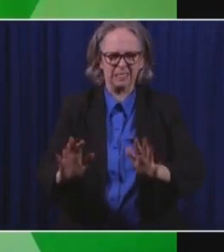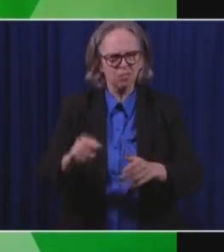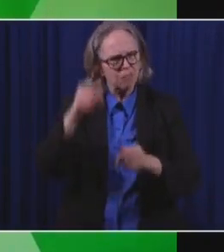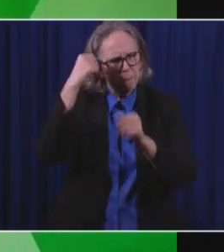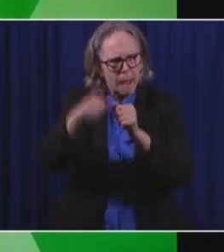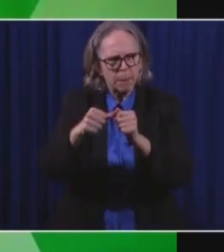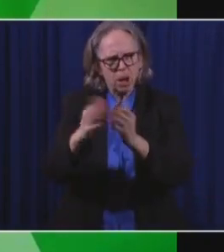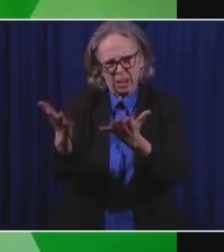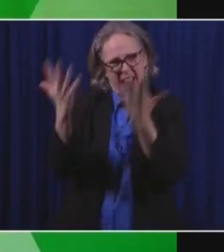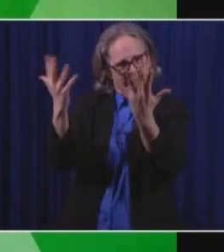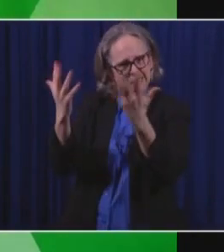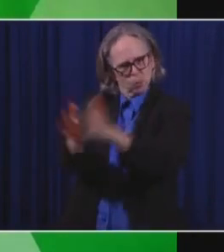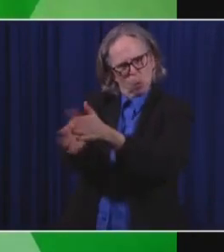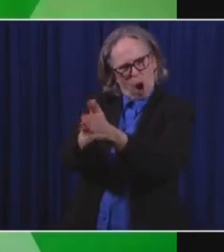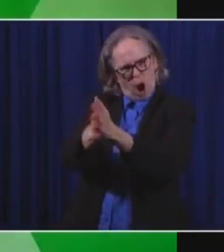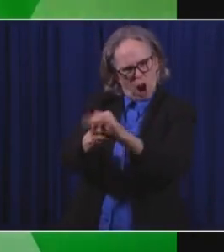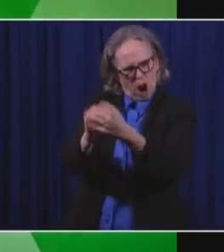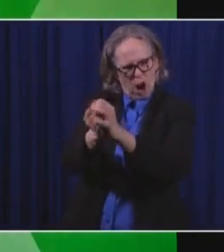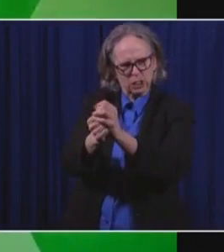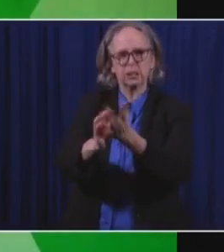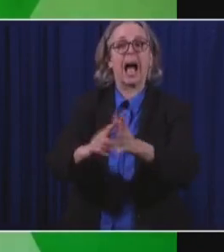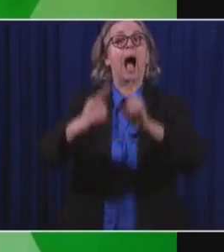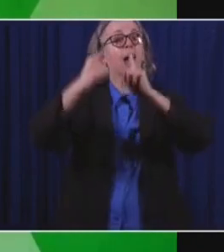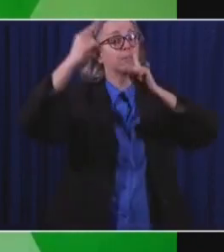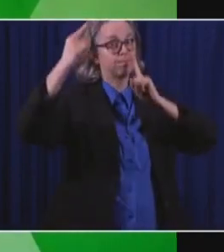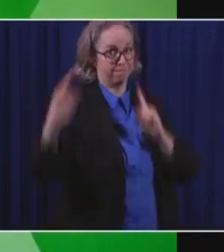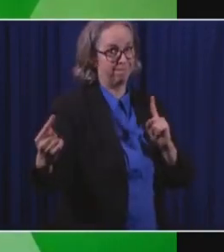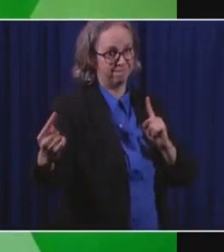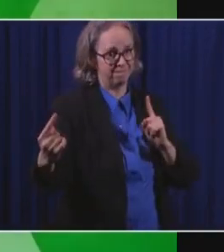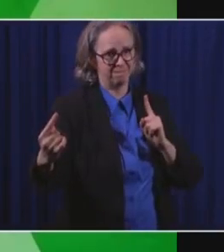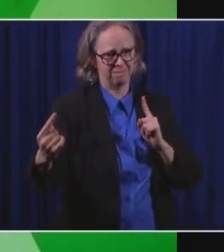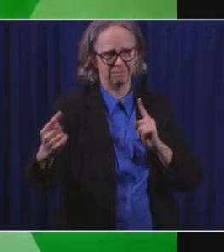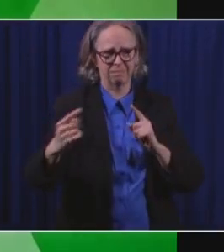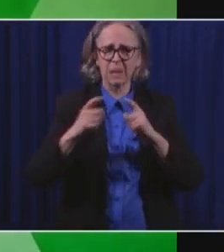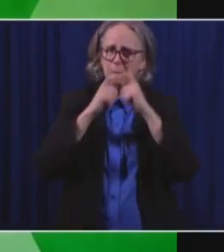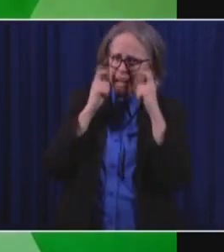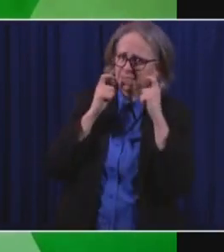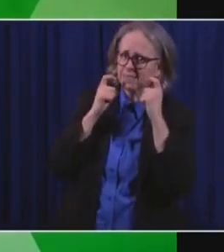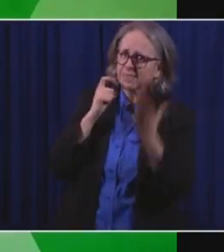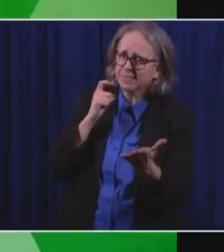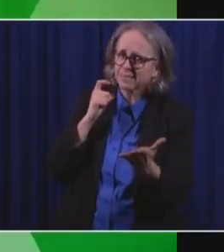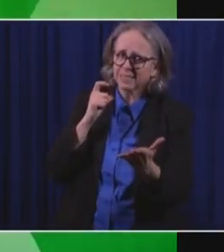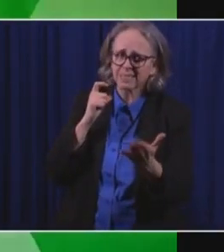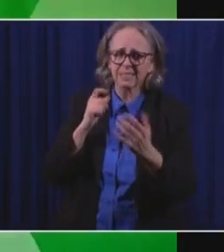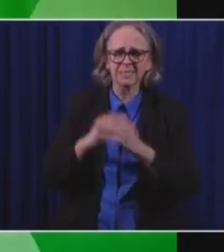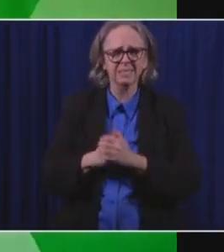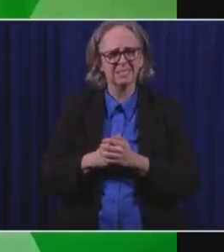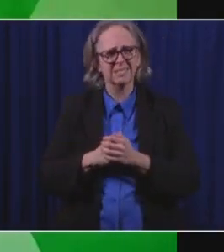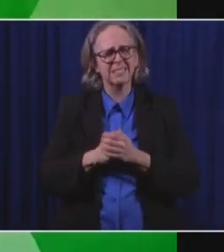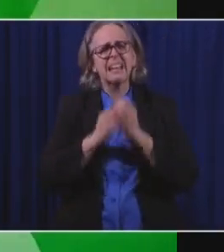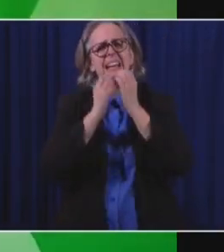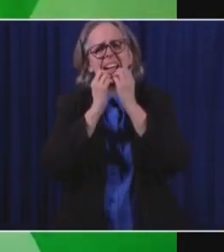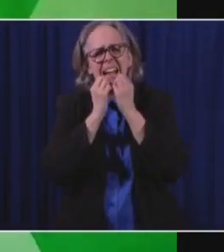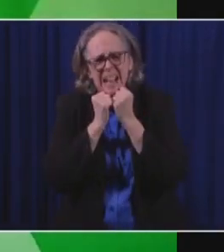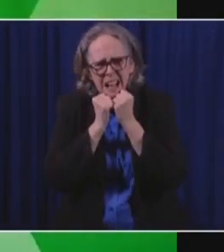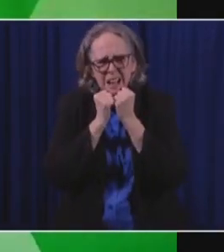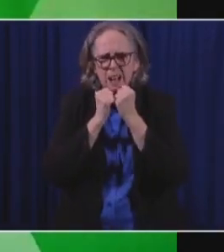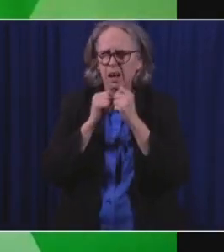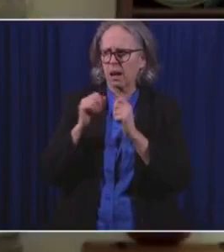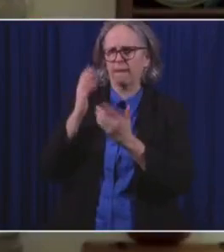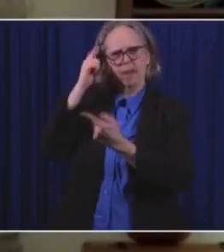hands, physically distance, wear your mask, and care about all those people in public places. Thank